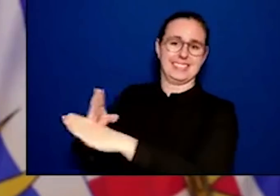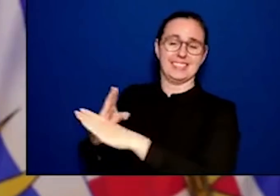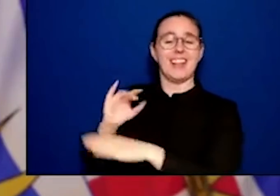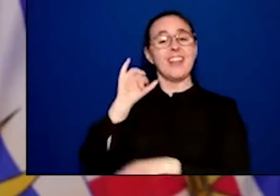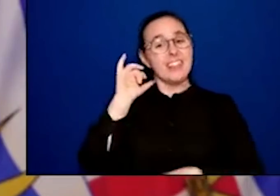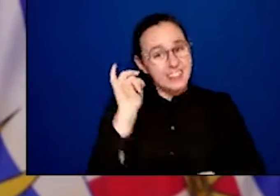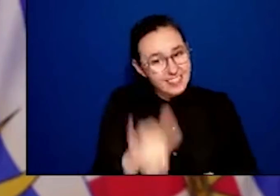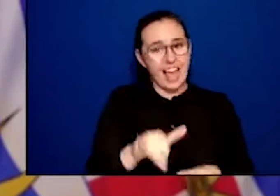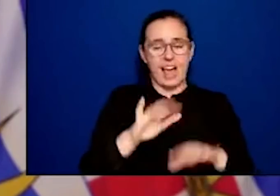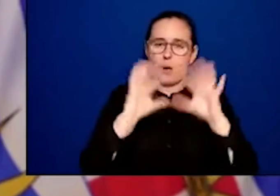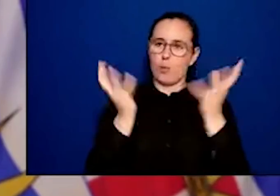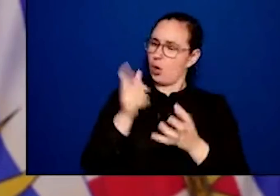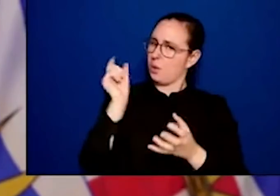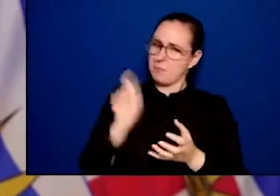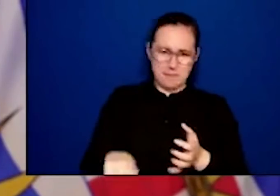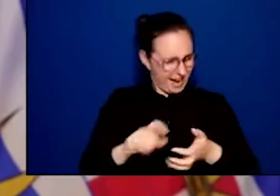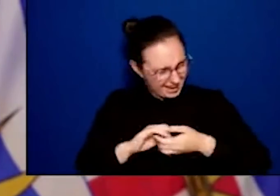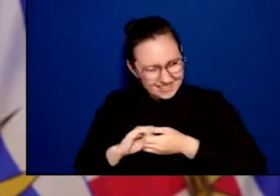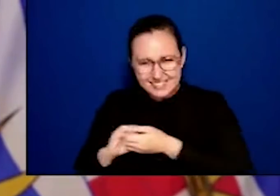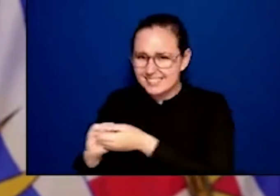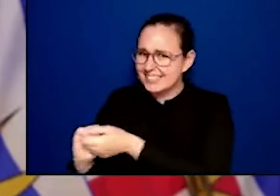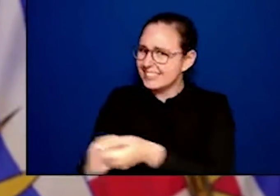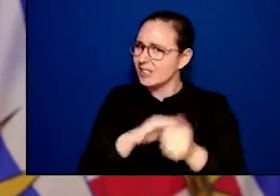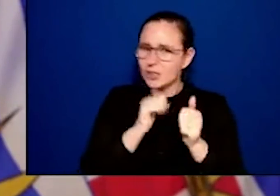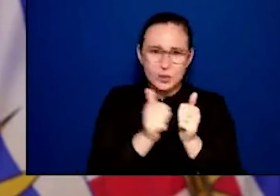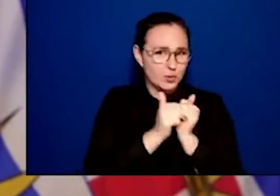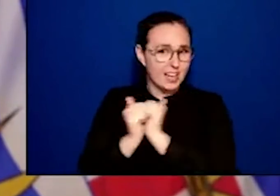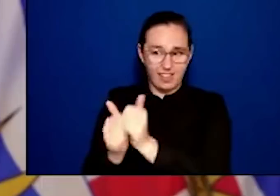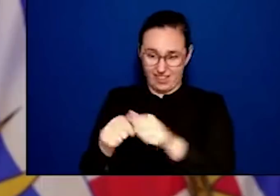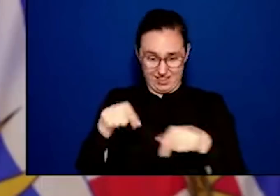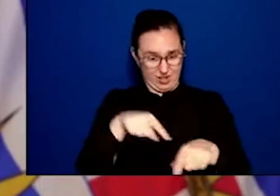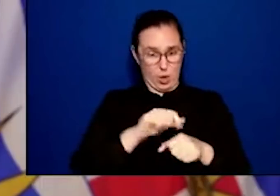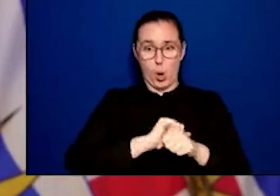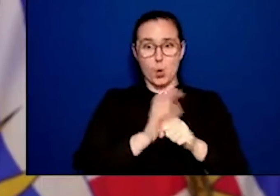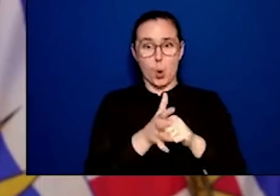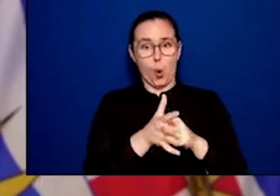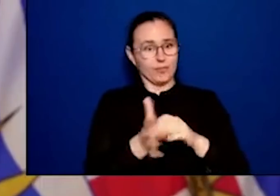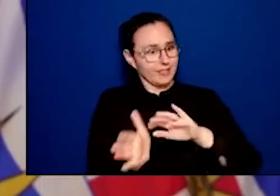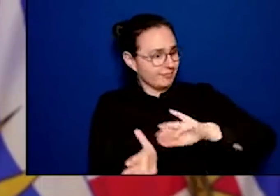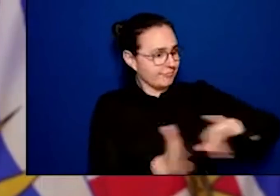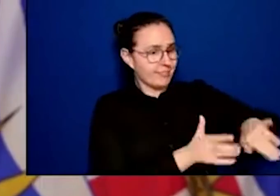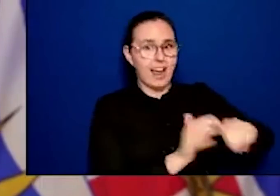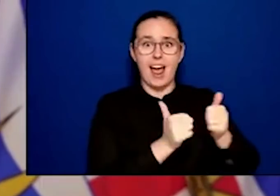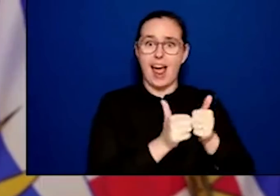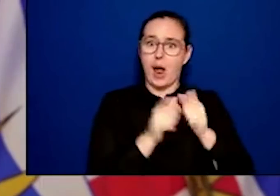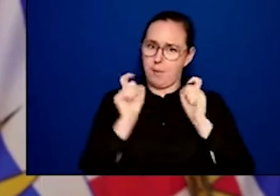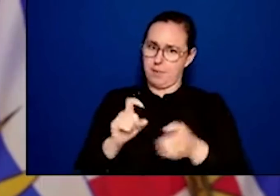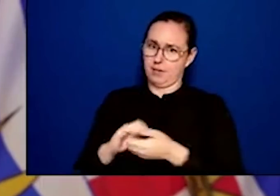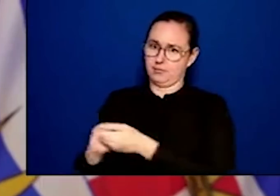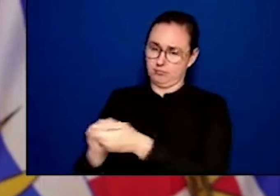to support that as well. We can be proud that we are doing that here in BC.